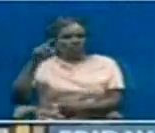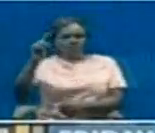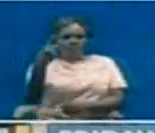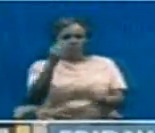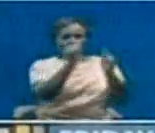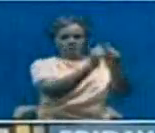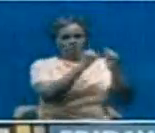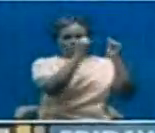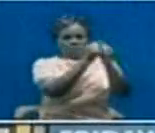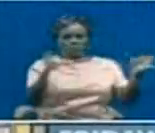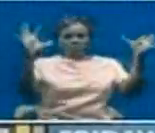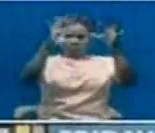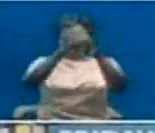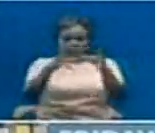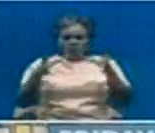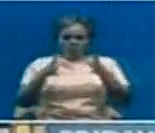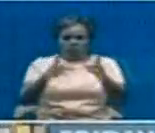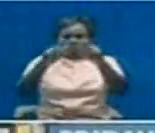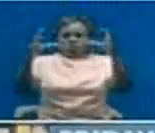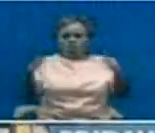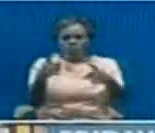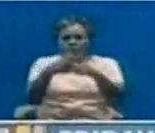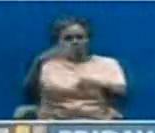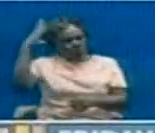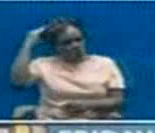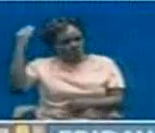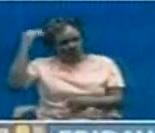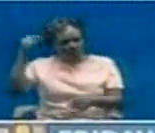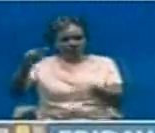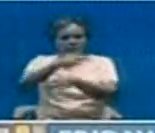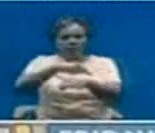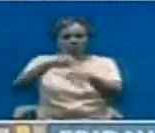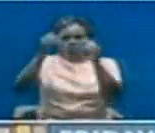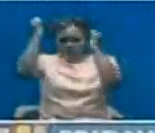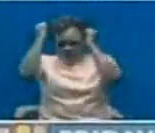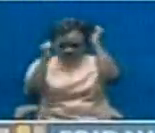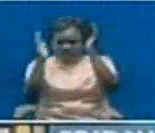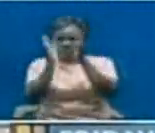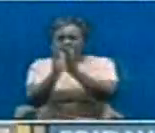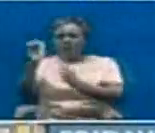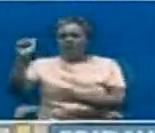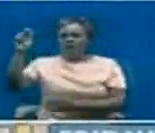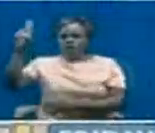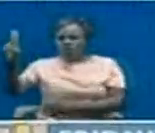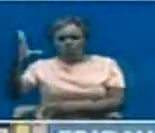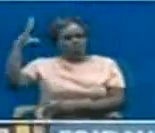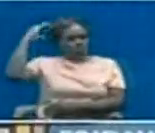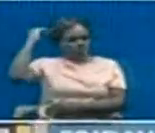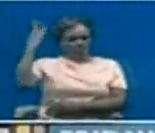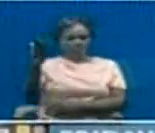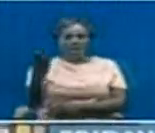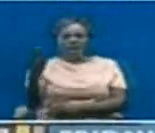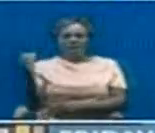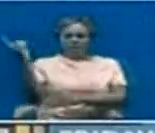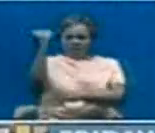October by a joint force made up of troops from the Somali National Army and African Union mission in Somalia.